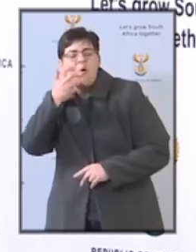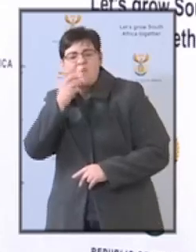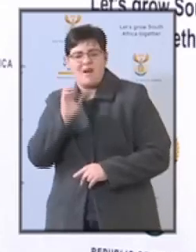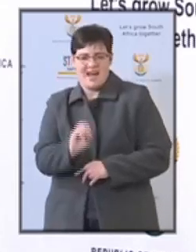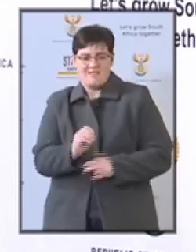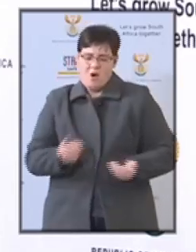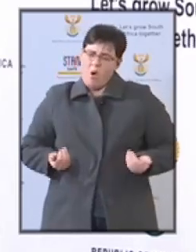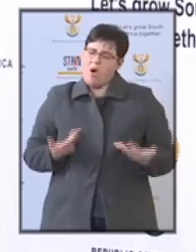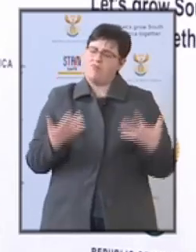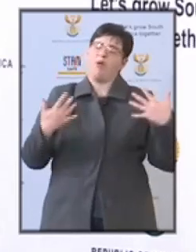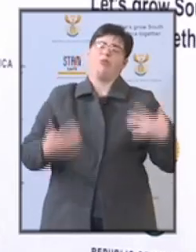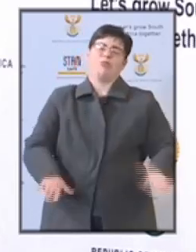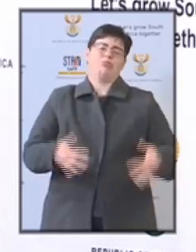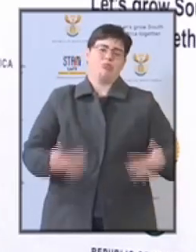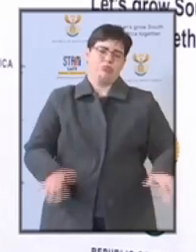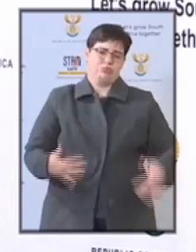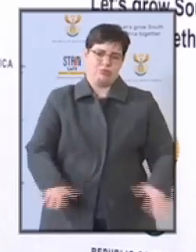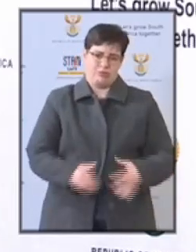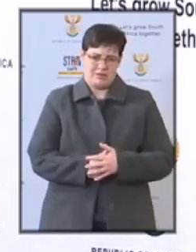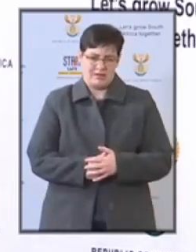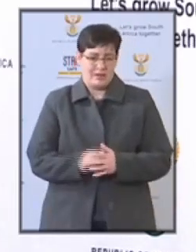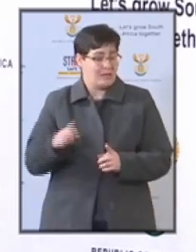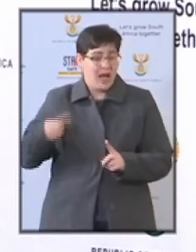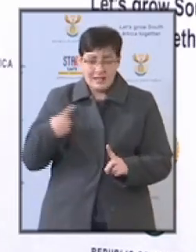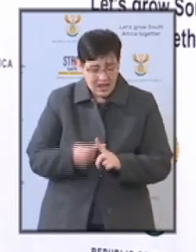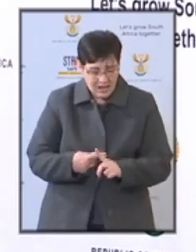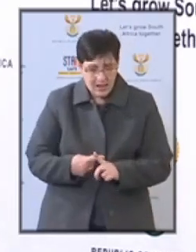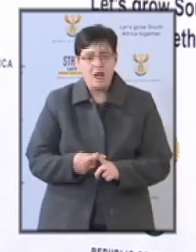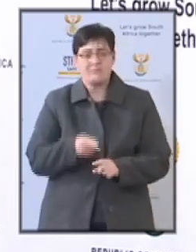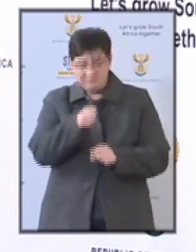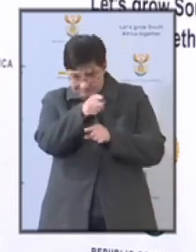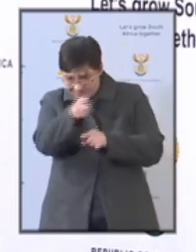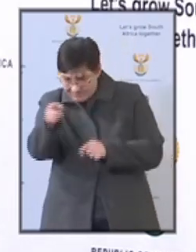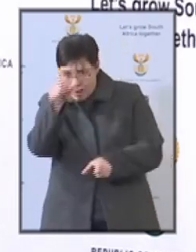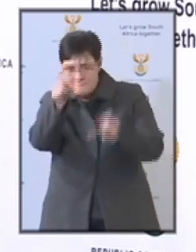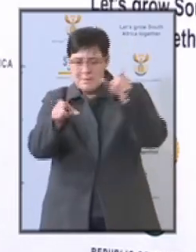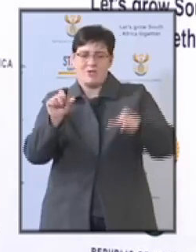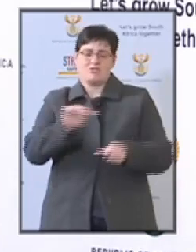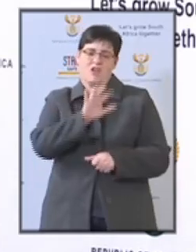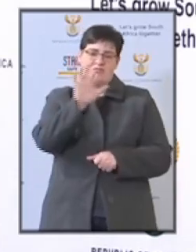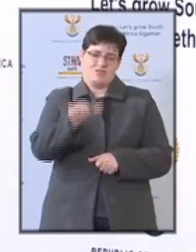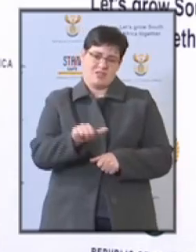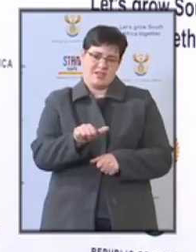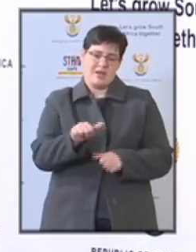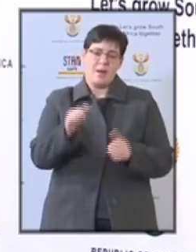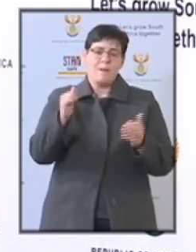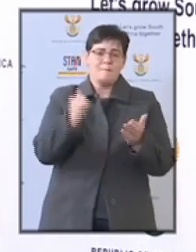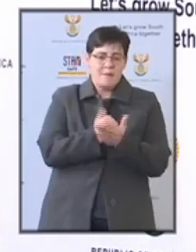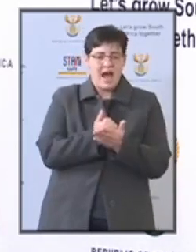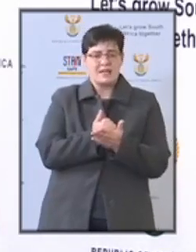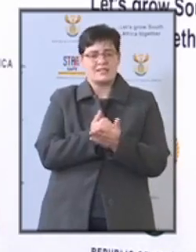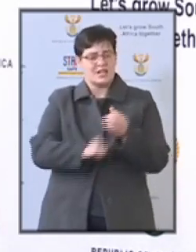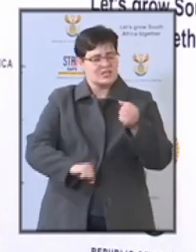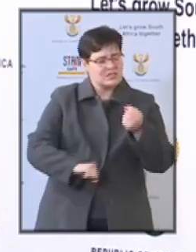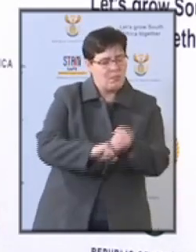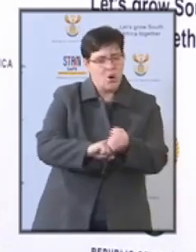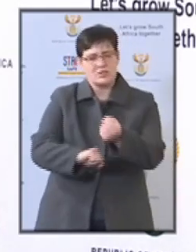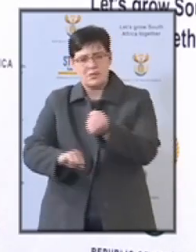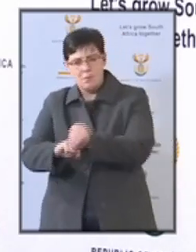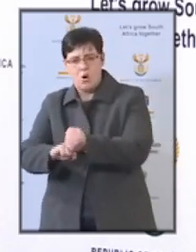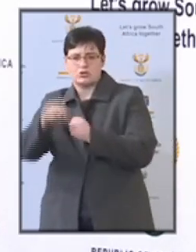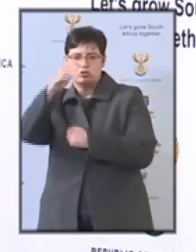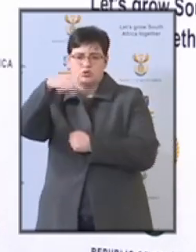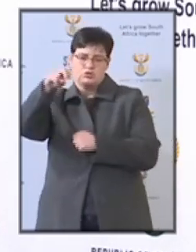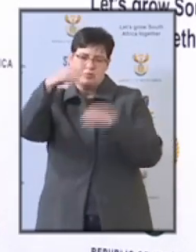so much to offer to them. But until then, we are relying on you South Africans to be able to get out and support the tourism